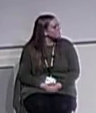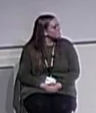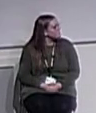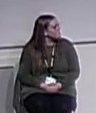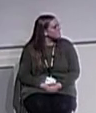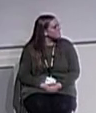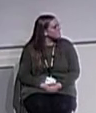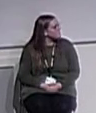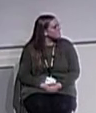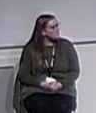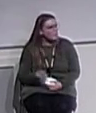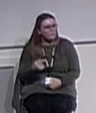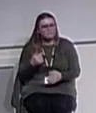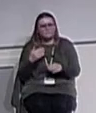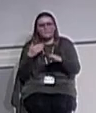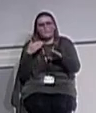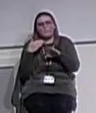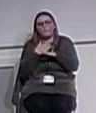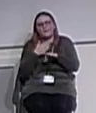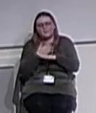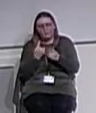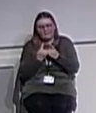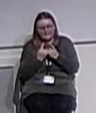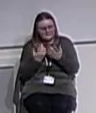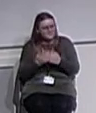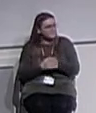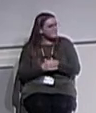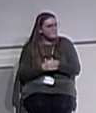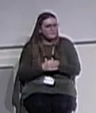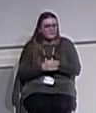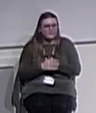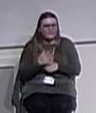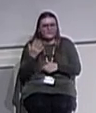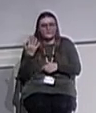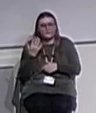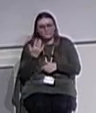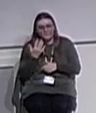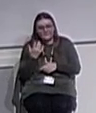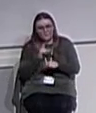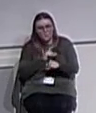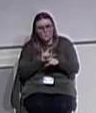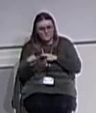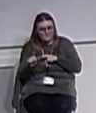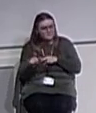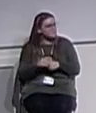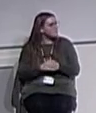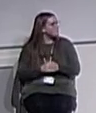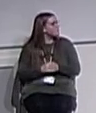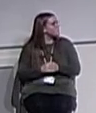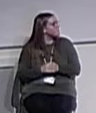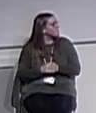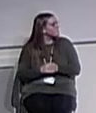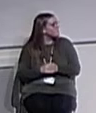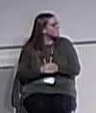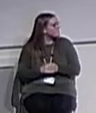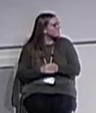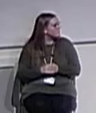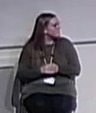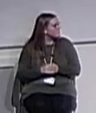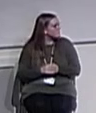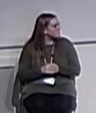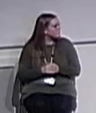practicalities, if you like. So I said we had 15 degree courses. They are all